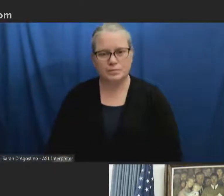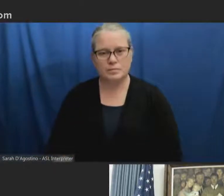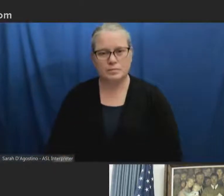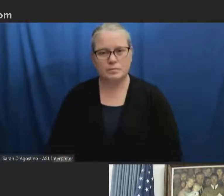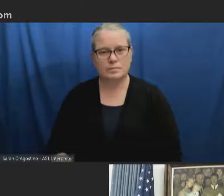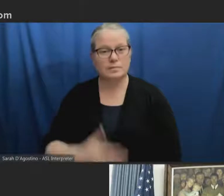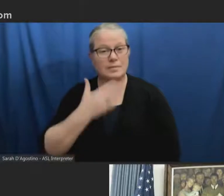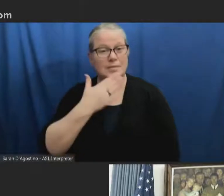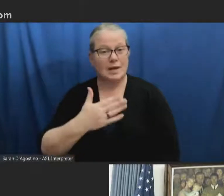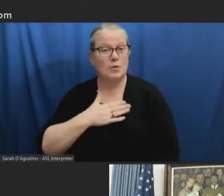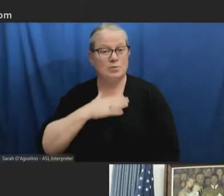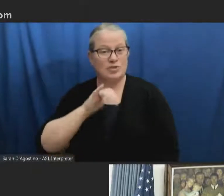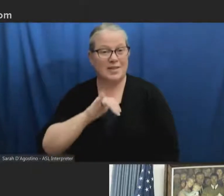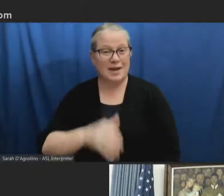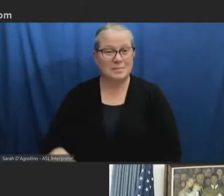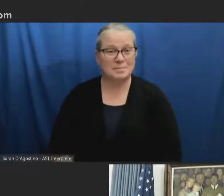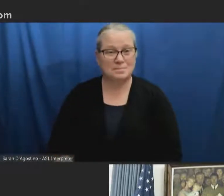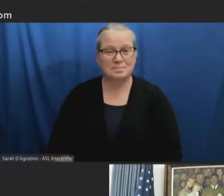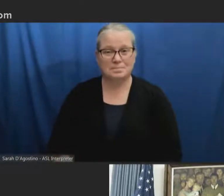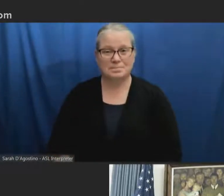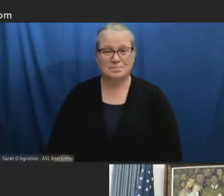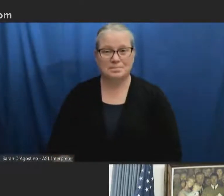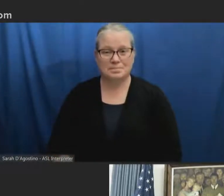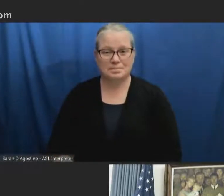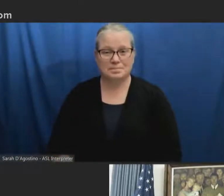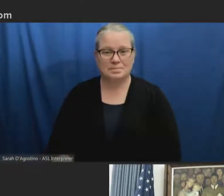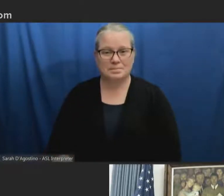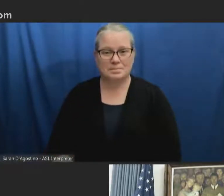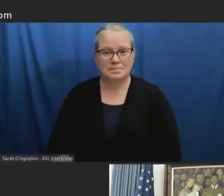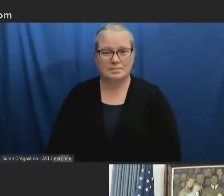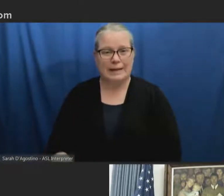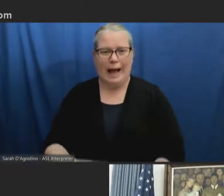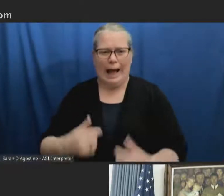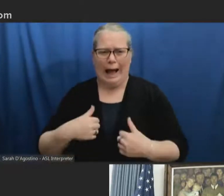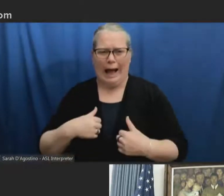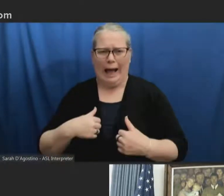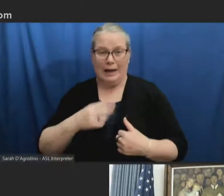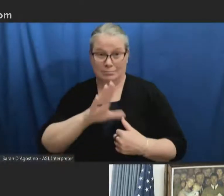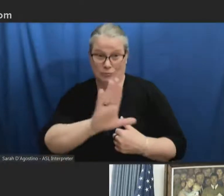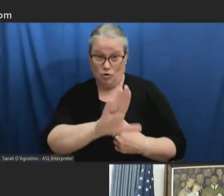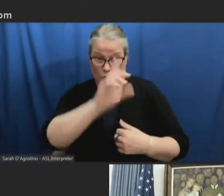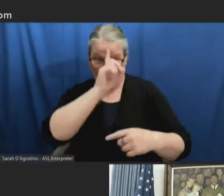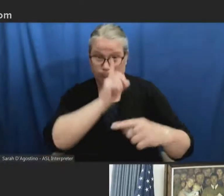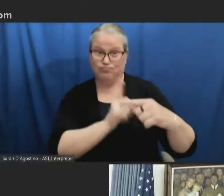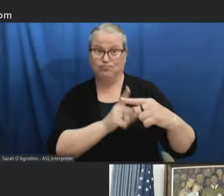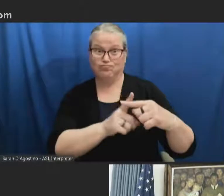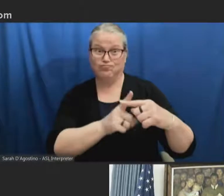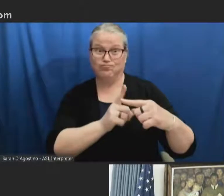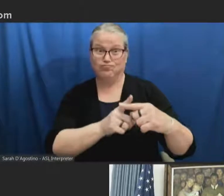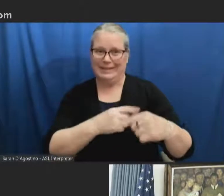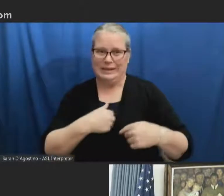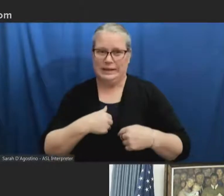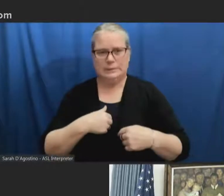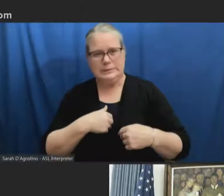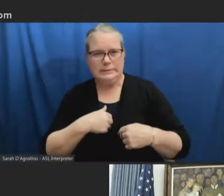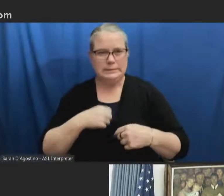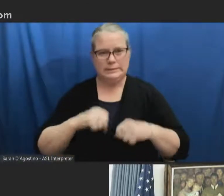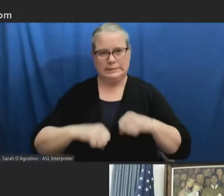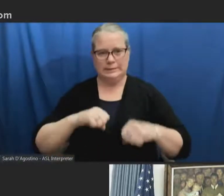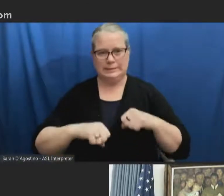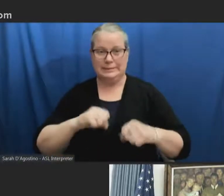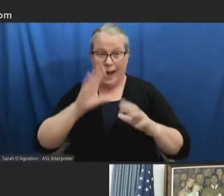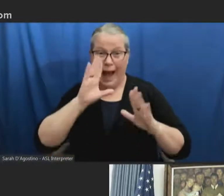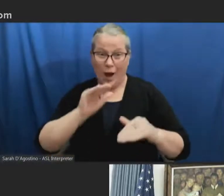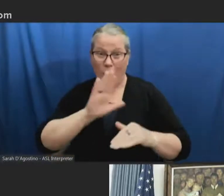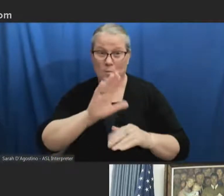Thanks. I appreciate that. I don't quite share your optimism, but I hope you're right.